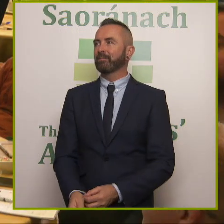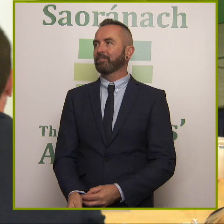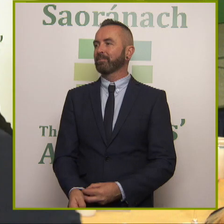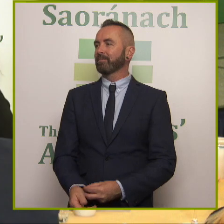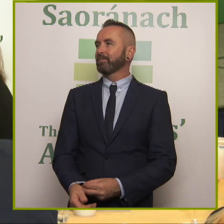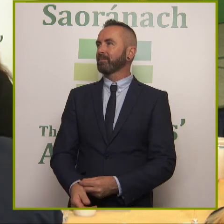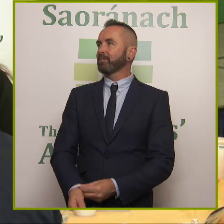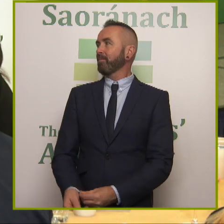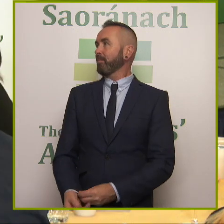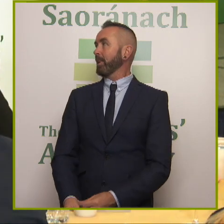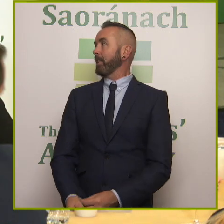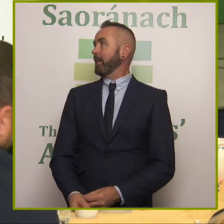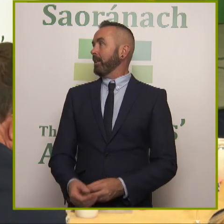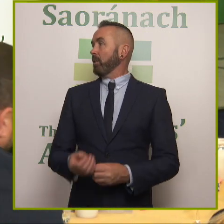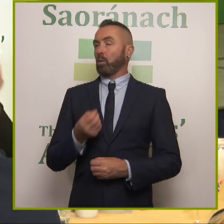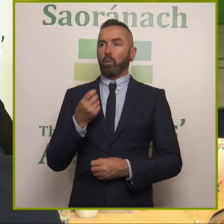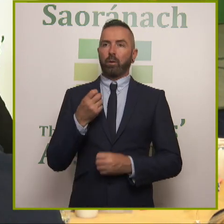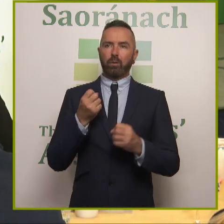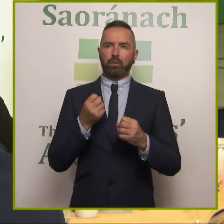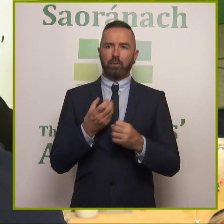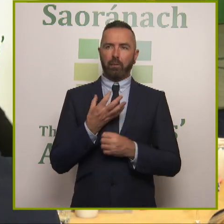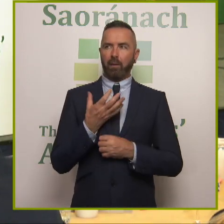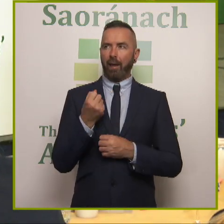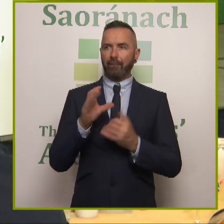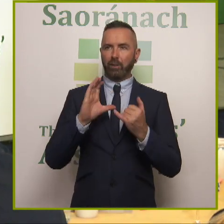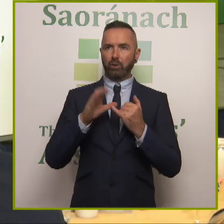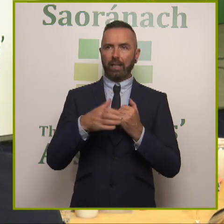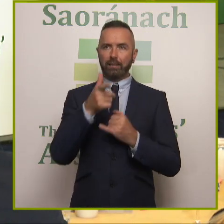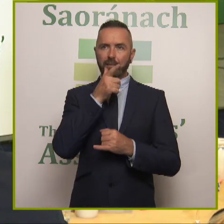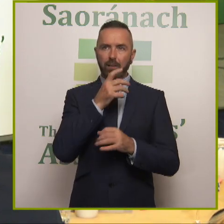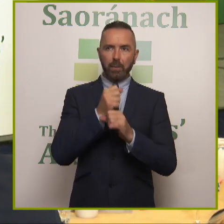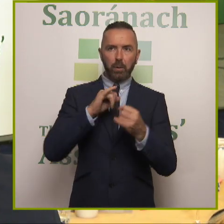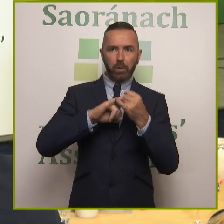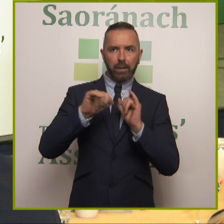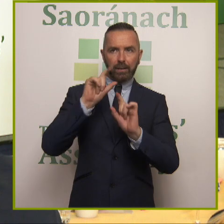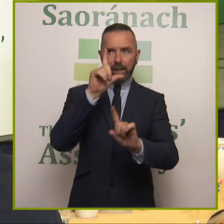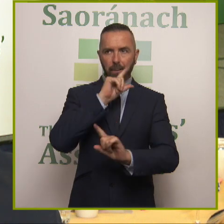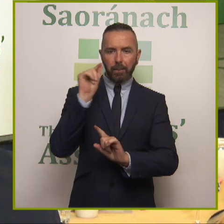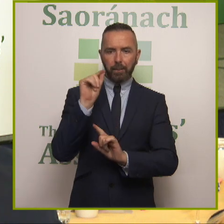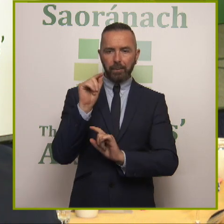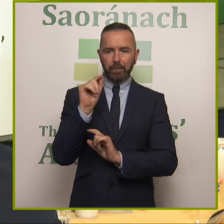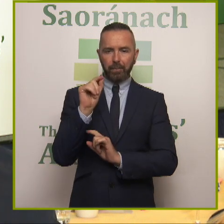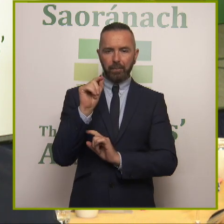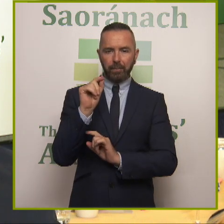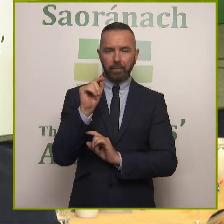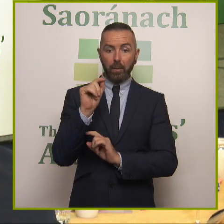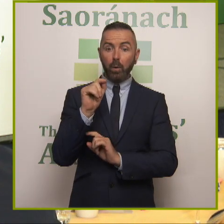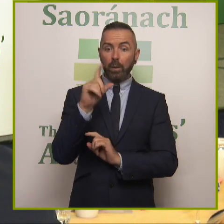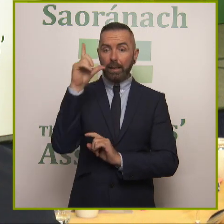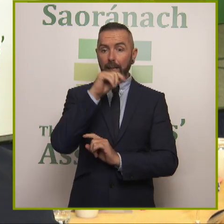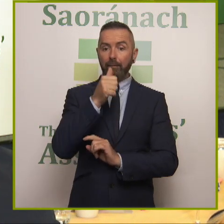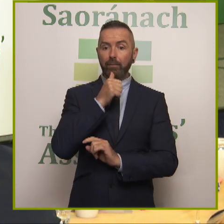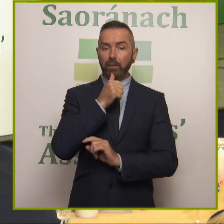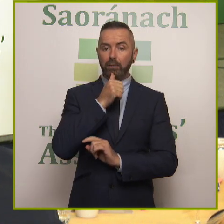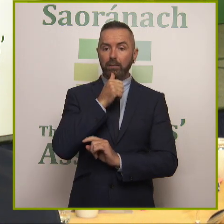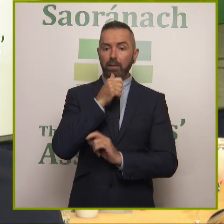Now, I'm going to give them all just a chance to give us their names. Oh, I was told that they were doing names first and then